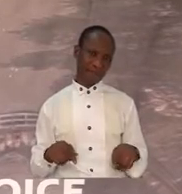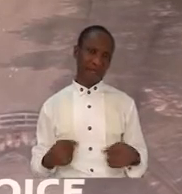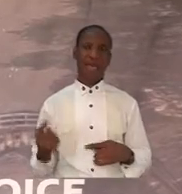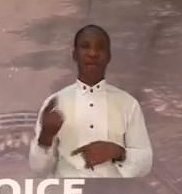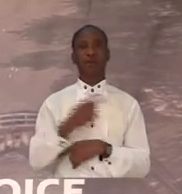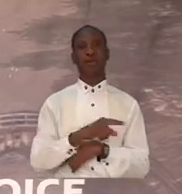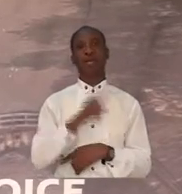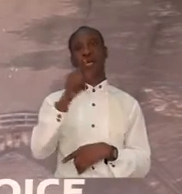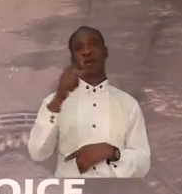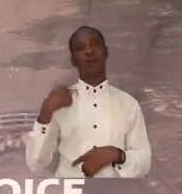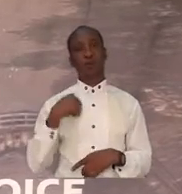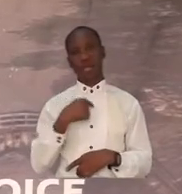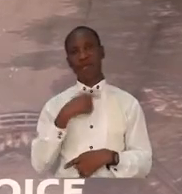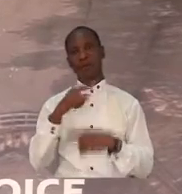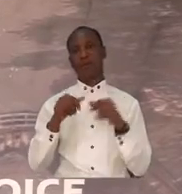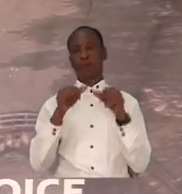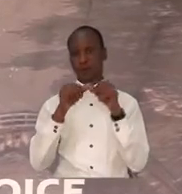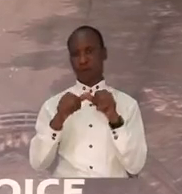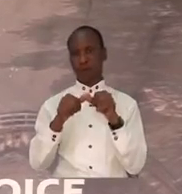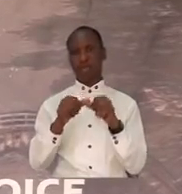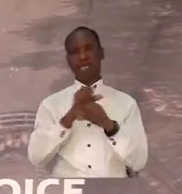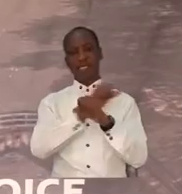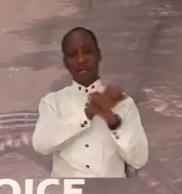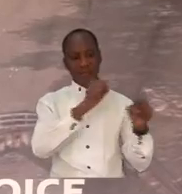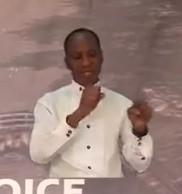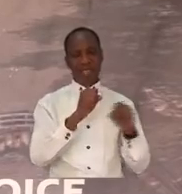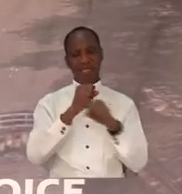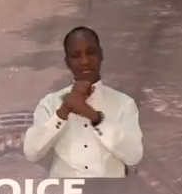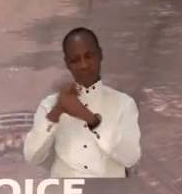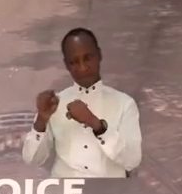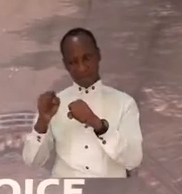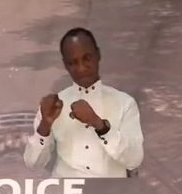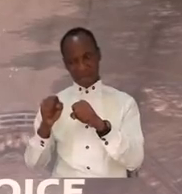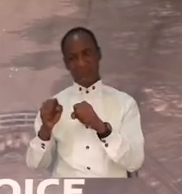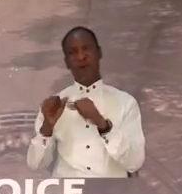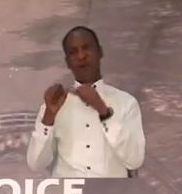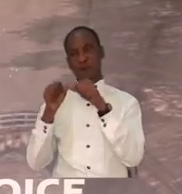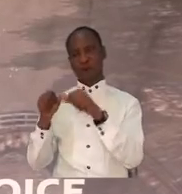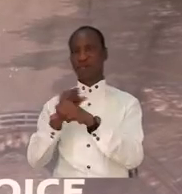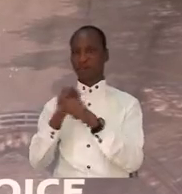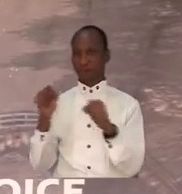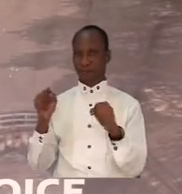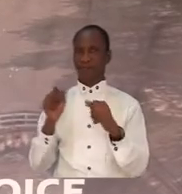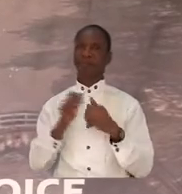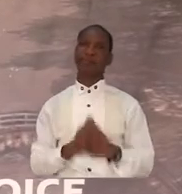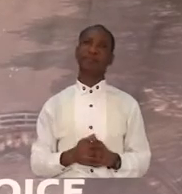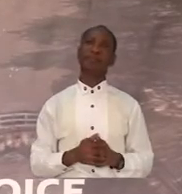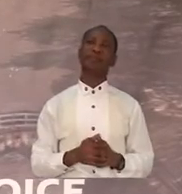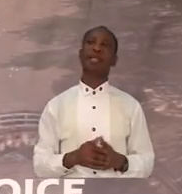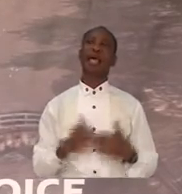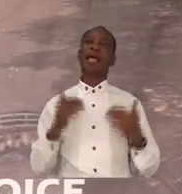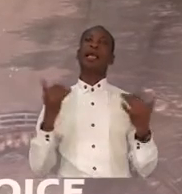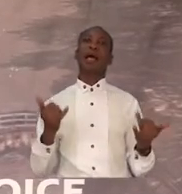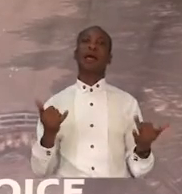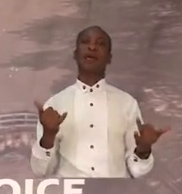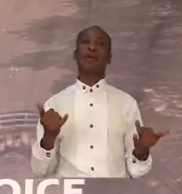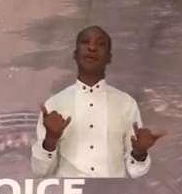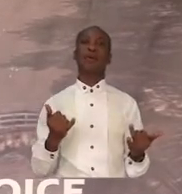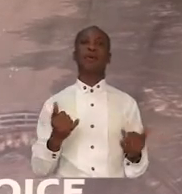enkwa gisem bio sa wo ho e wo bible no mu sese de ye duru kro bi a wo frɛ ho Sodom ni